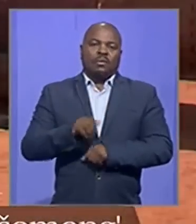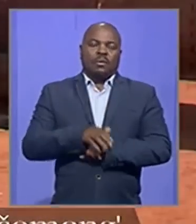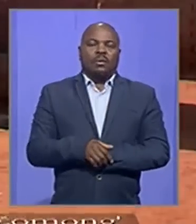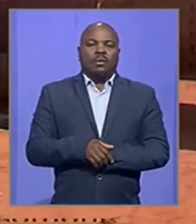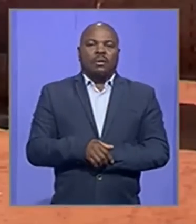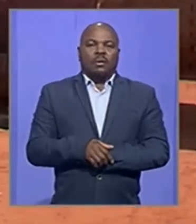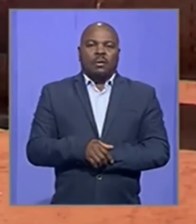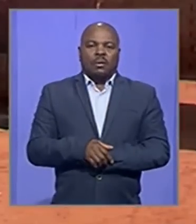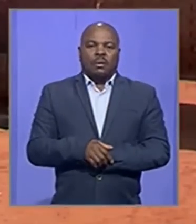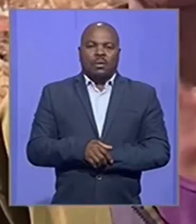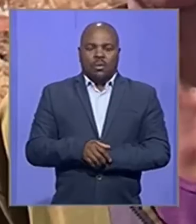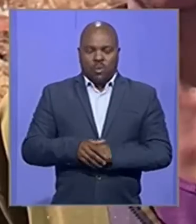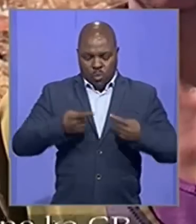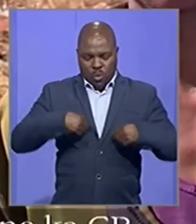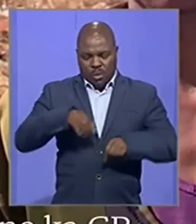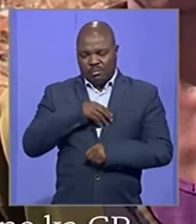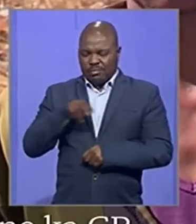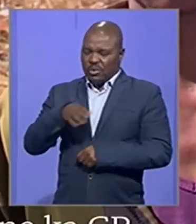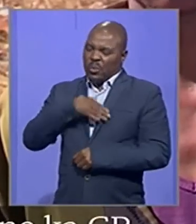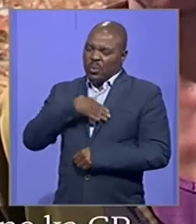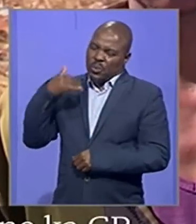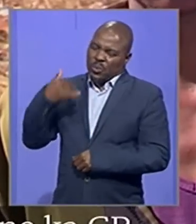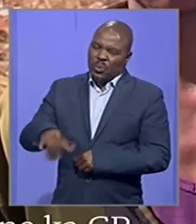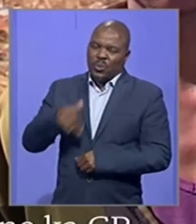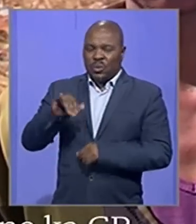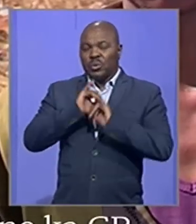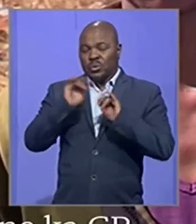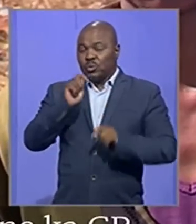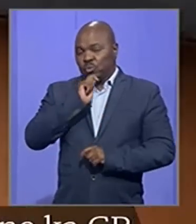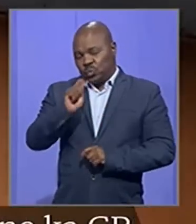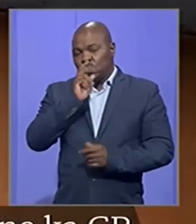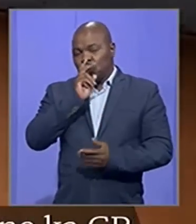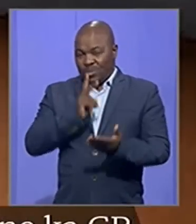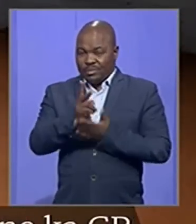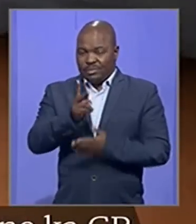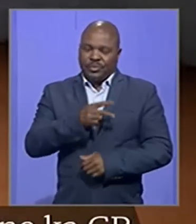Tabi re tshwara bohloko yena mama. Re tshwara bohloko ba tluwa mama.